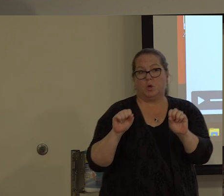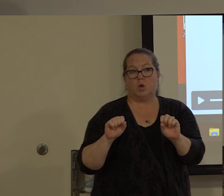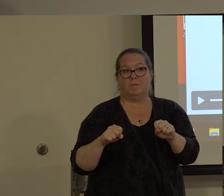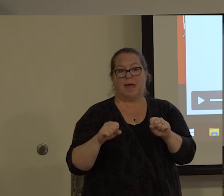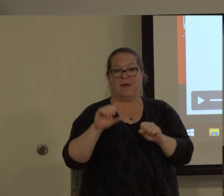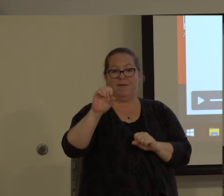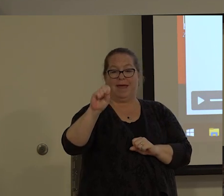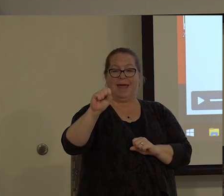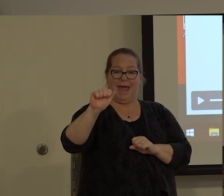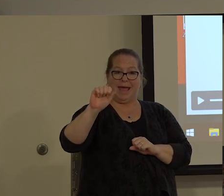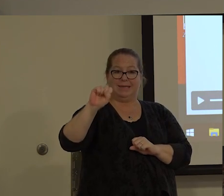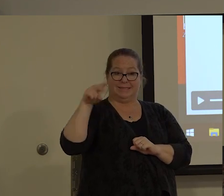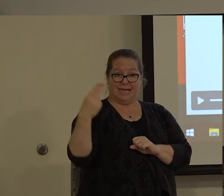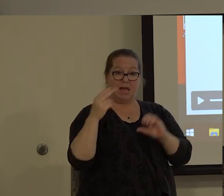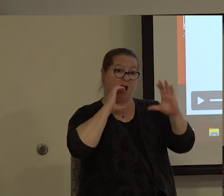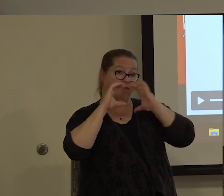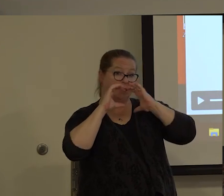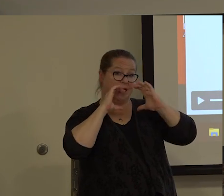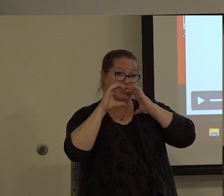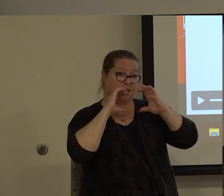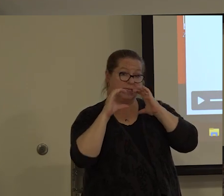of asynchronous conversations in a way.